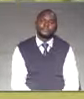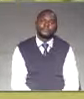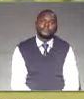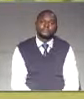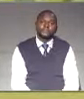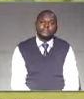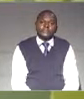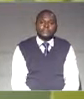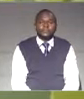Kampala.